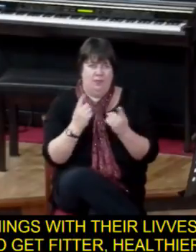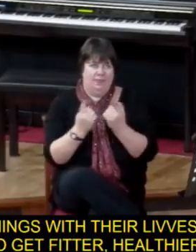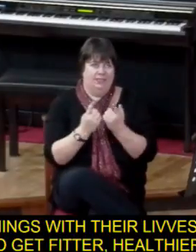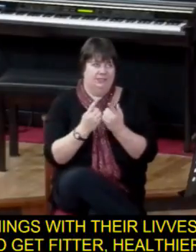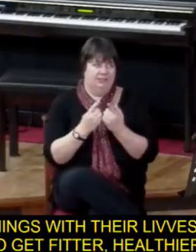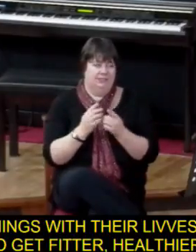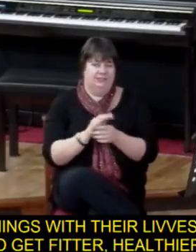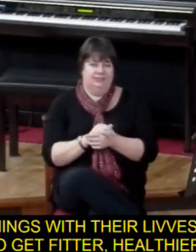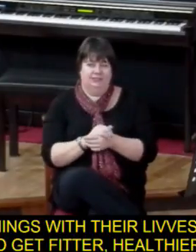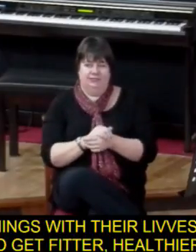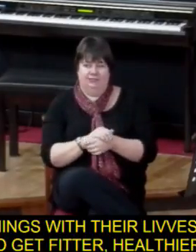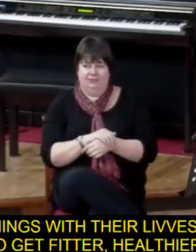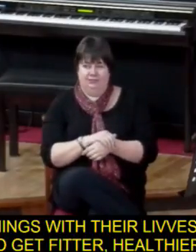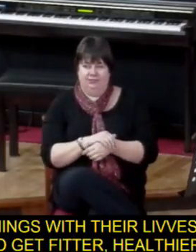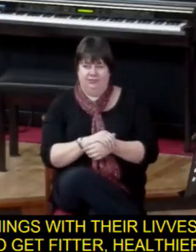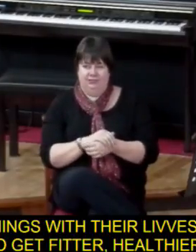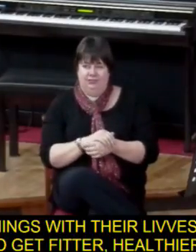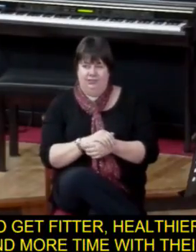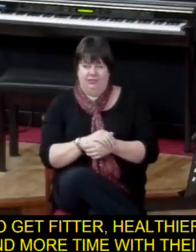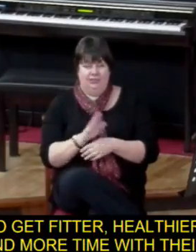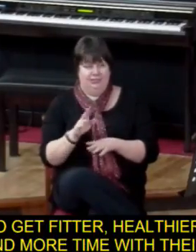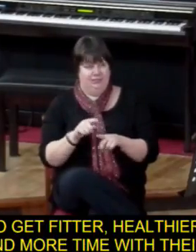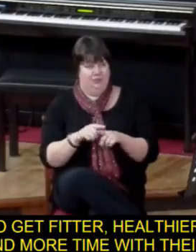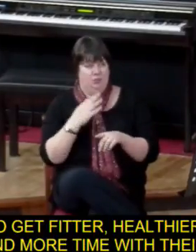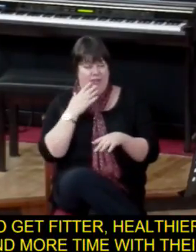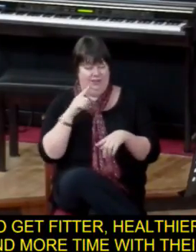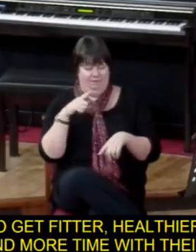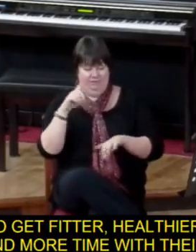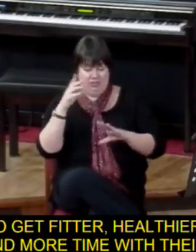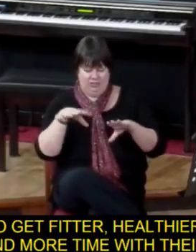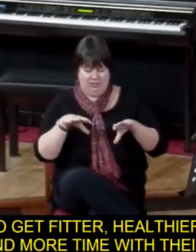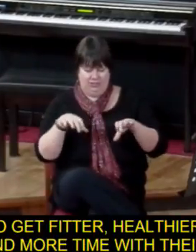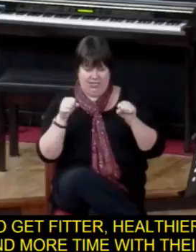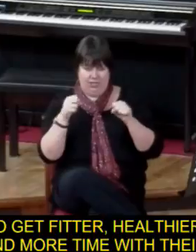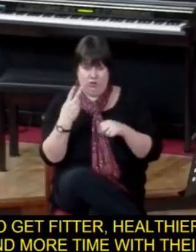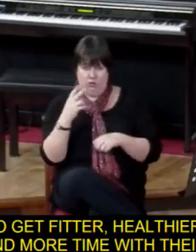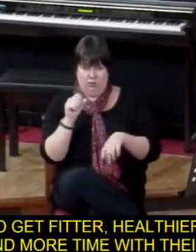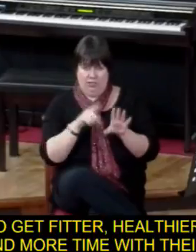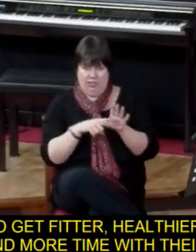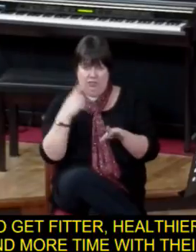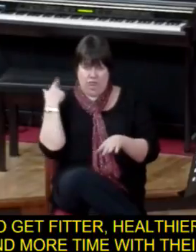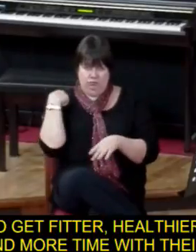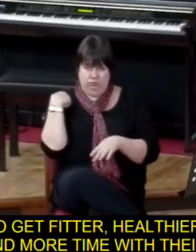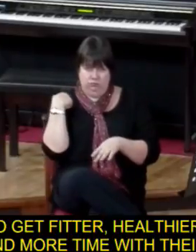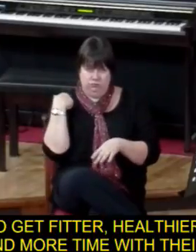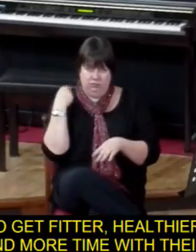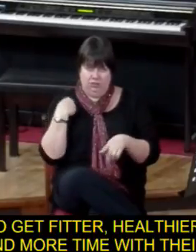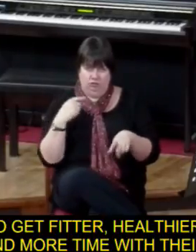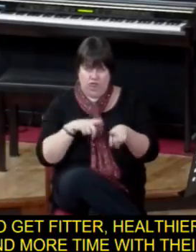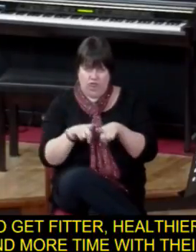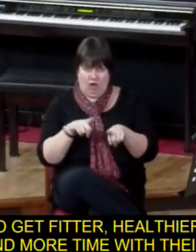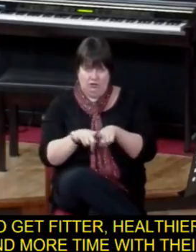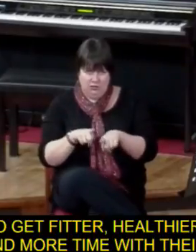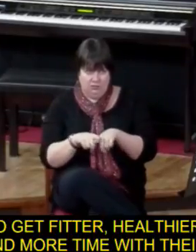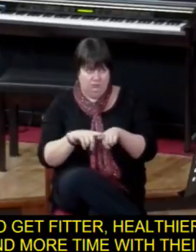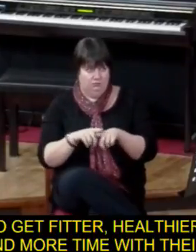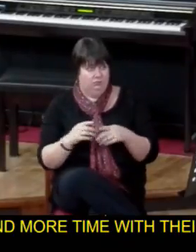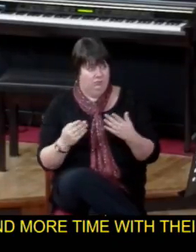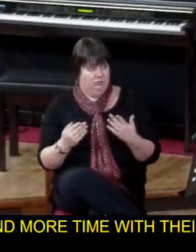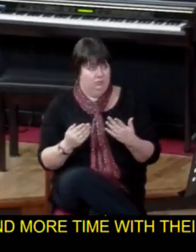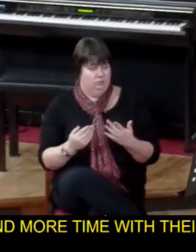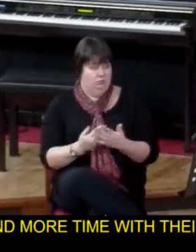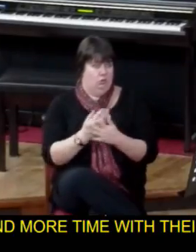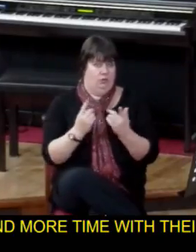ago, because we're in a very different place to where we were at that time, and you are